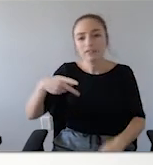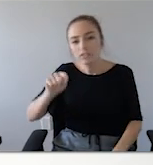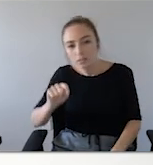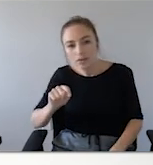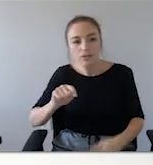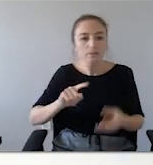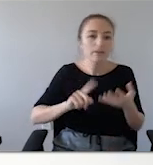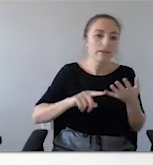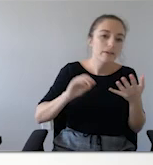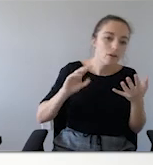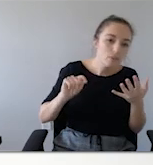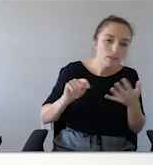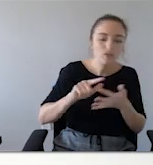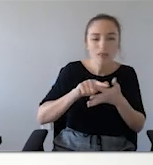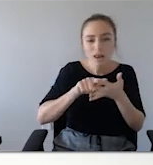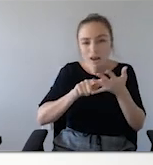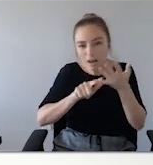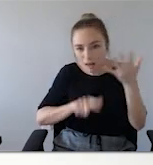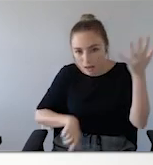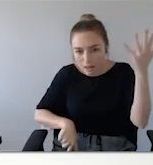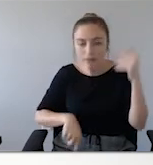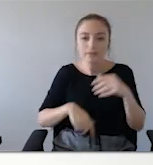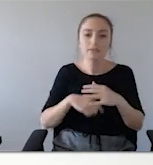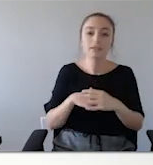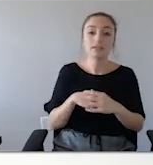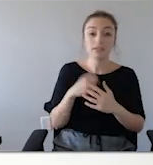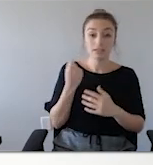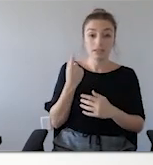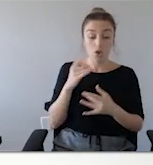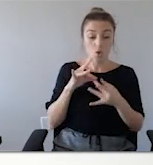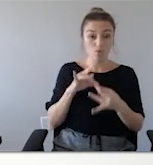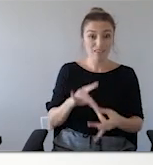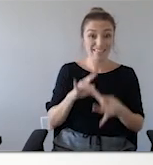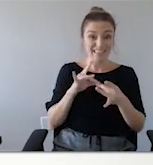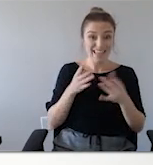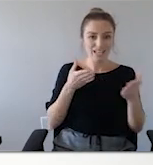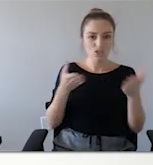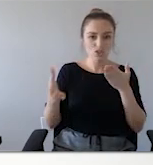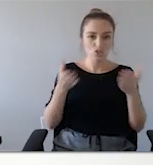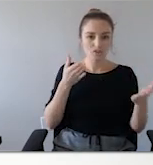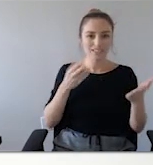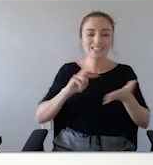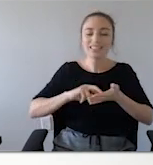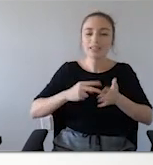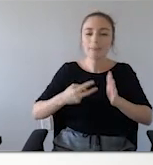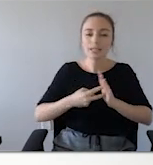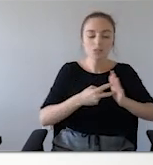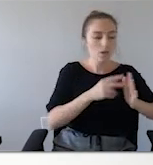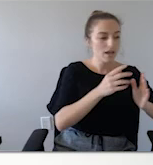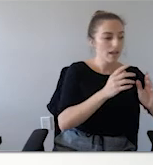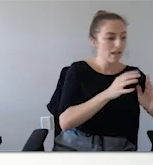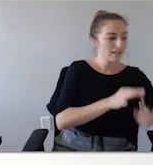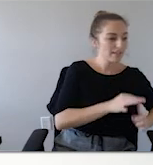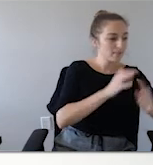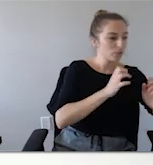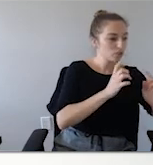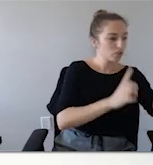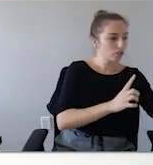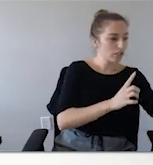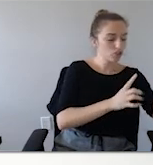related services are. Related means related to the special education that your student needs. Yeah.